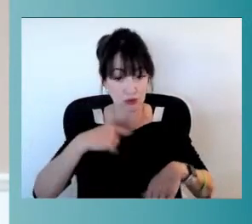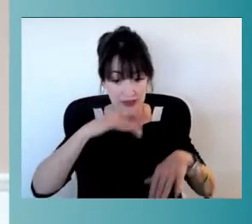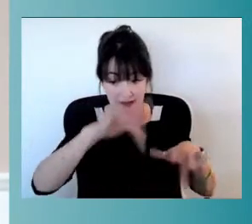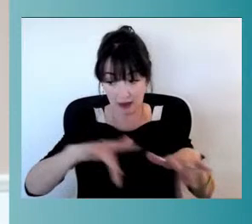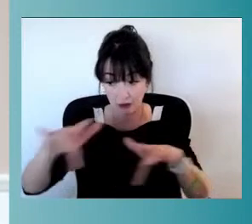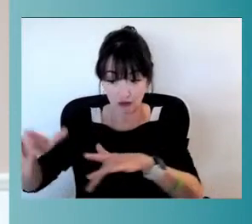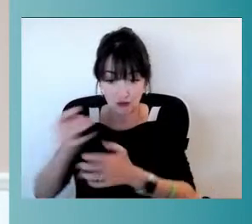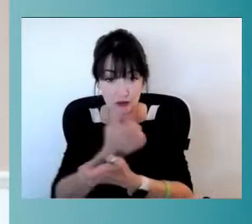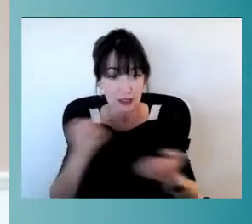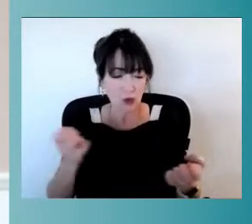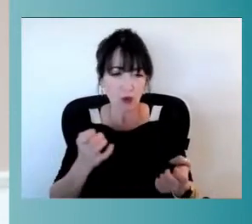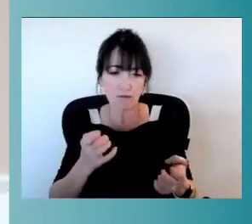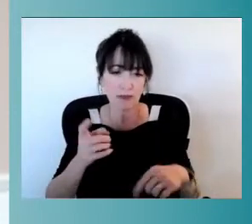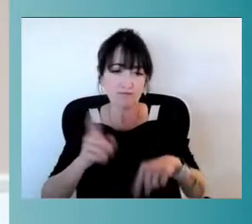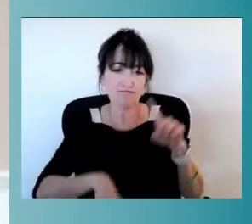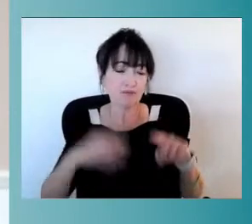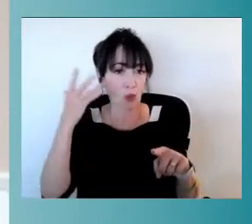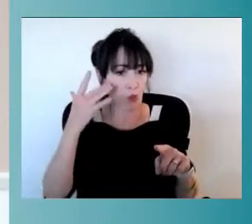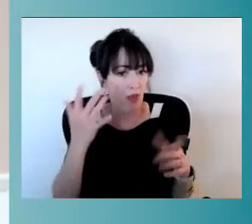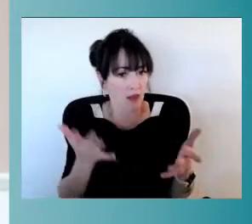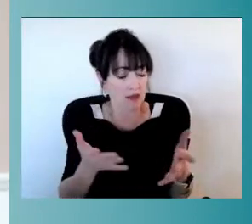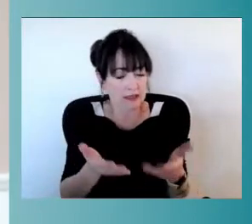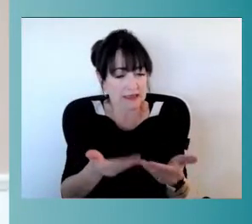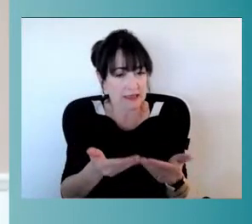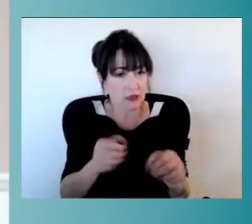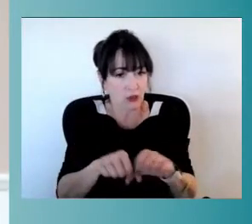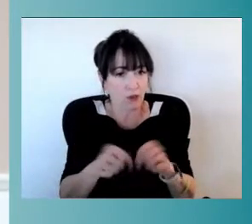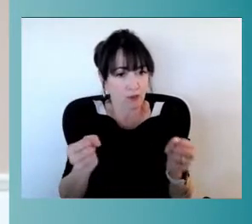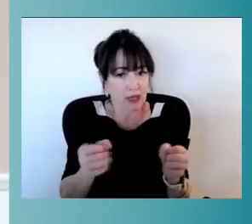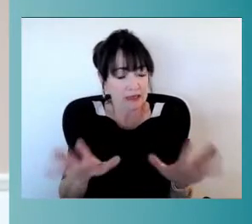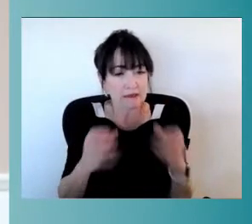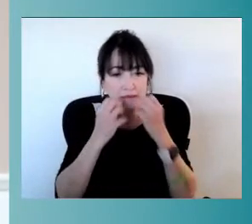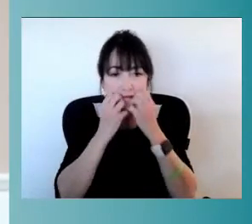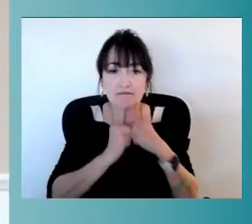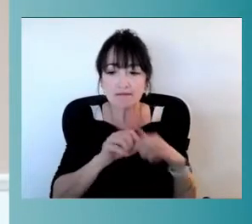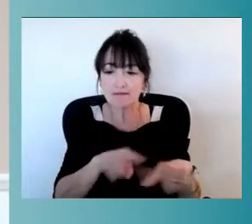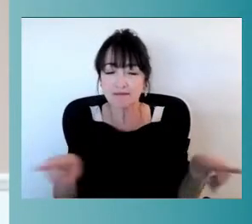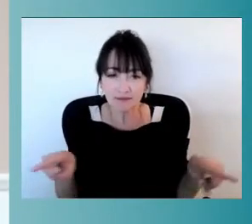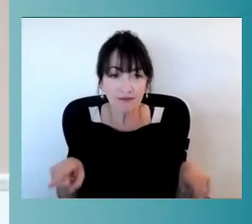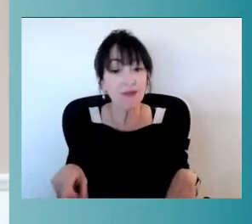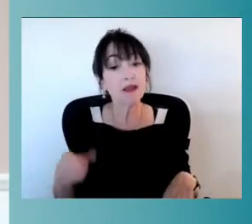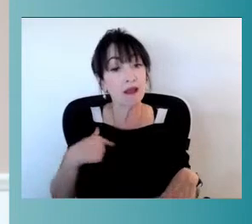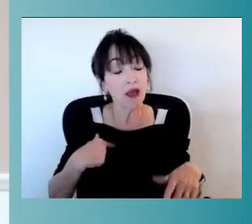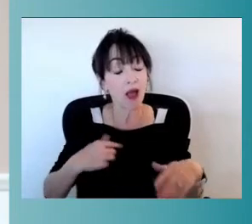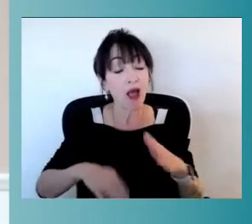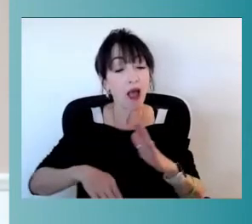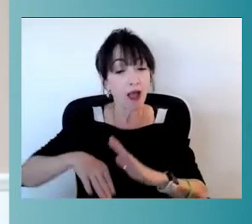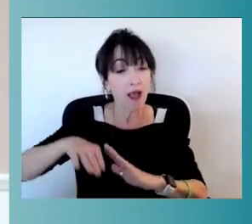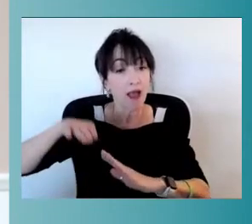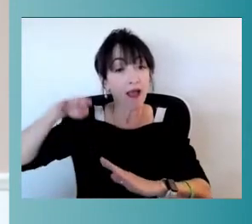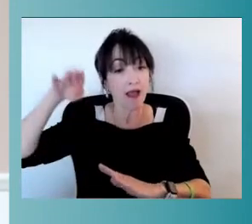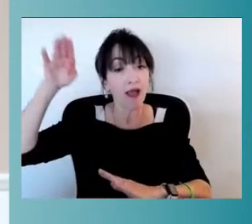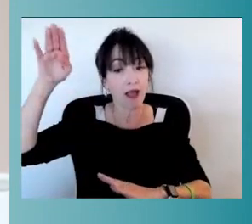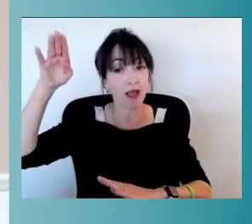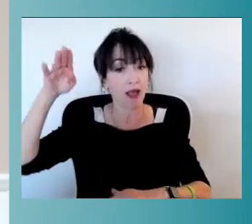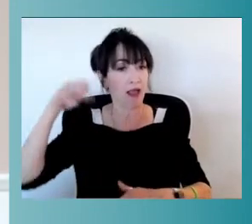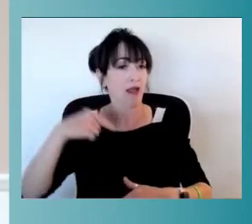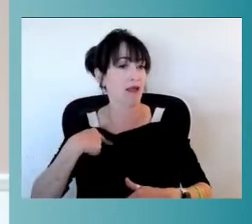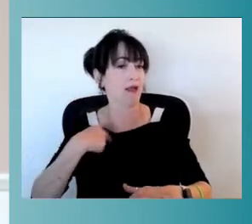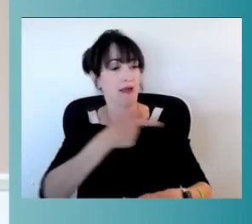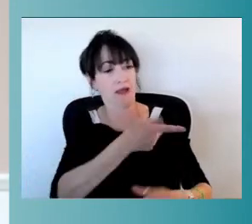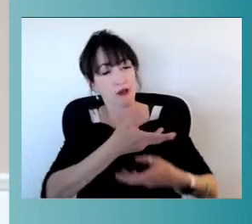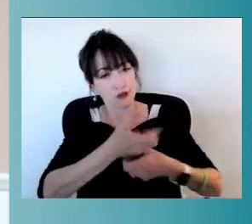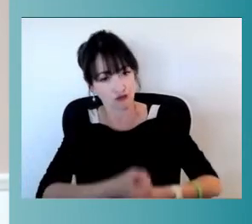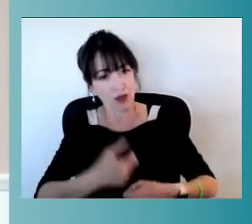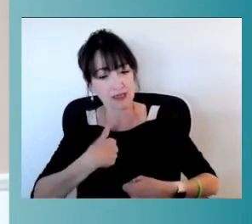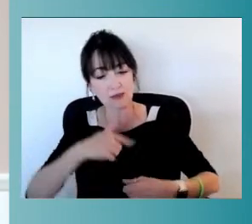So, yeah, when I obviously got a little older and mature enough, I was able to touch the equipment. My dad would let me touch